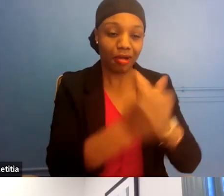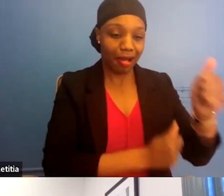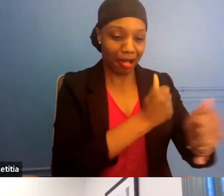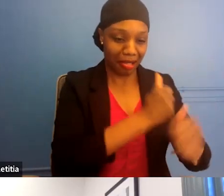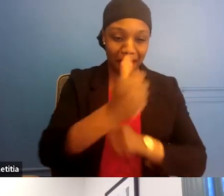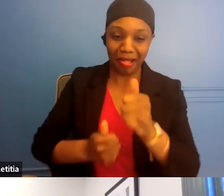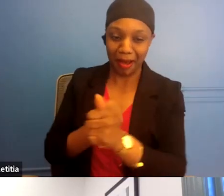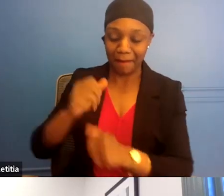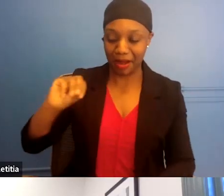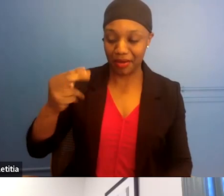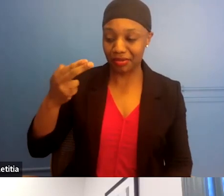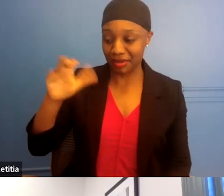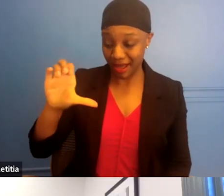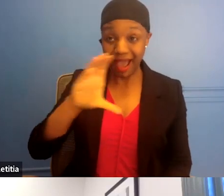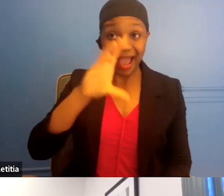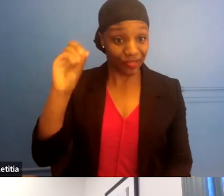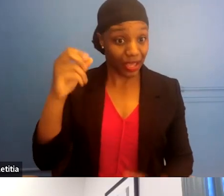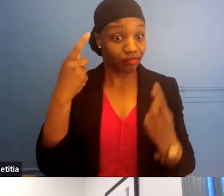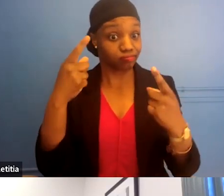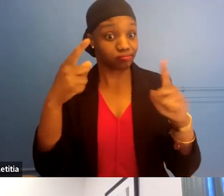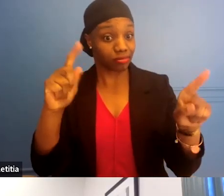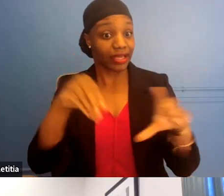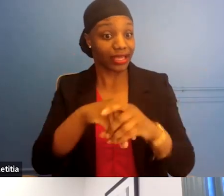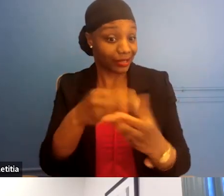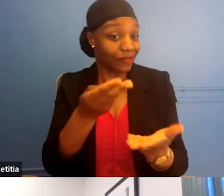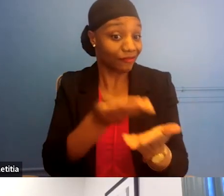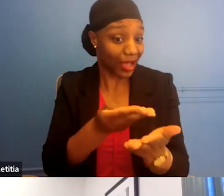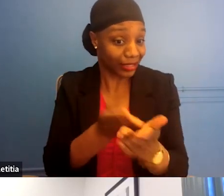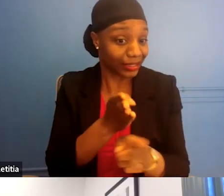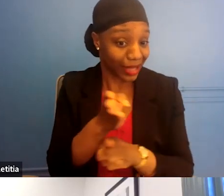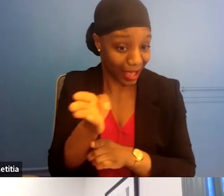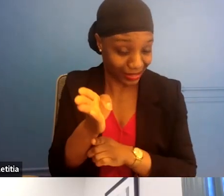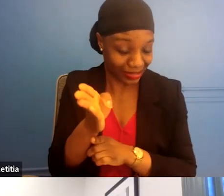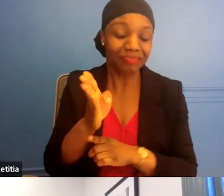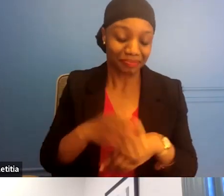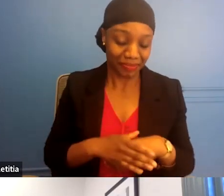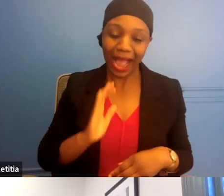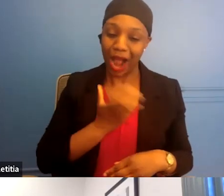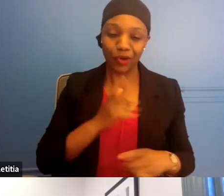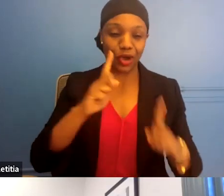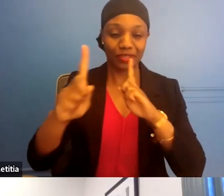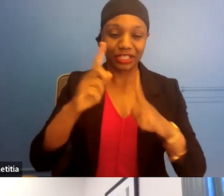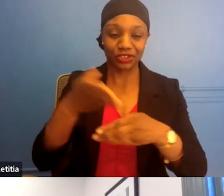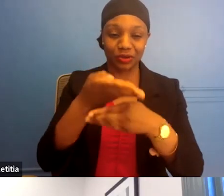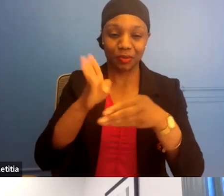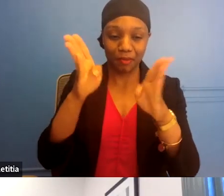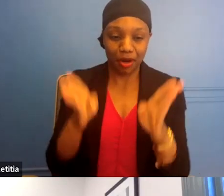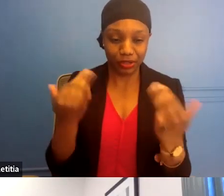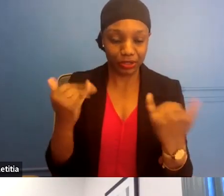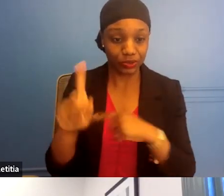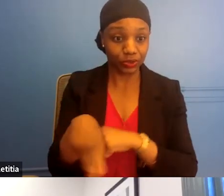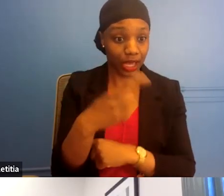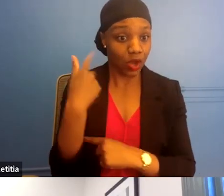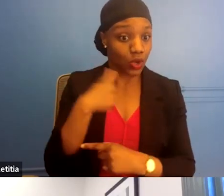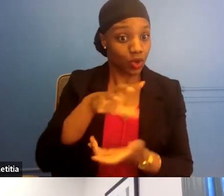great success in the world of finance, as my conversation partners today. We are going to learn more about the world